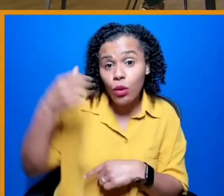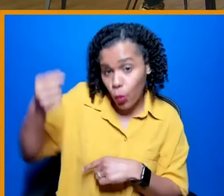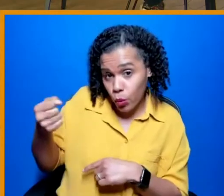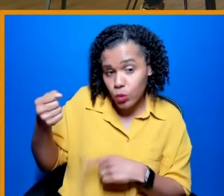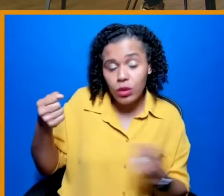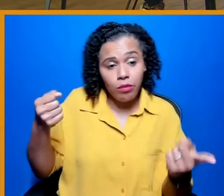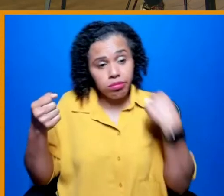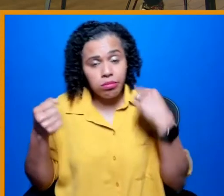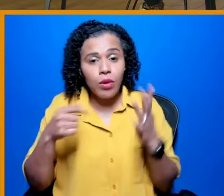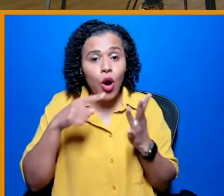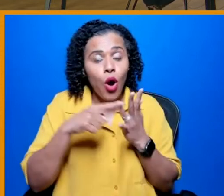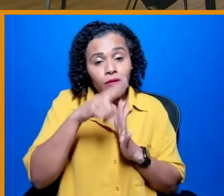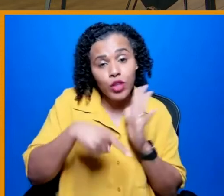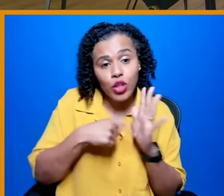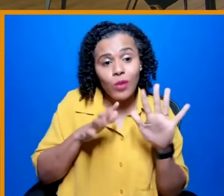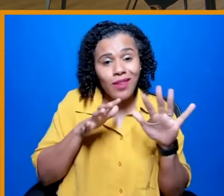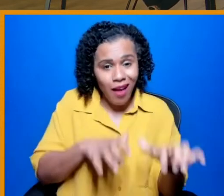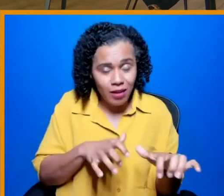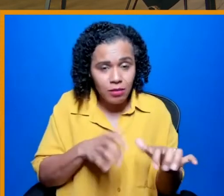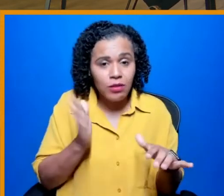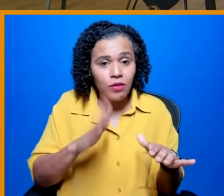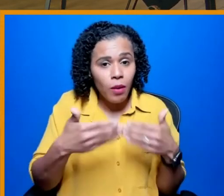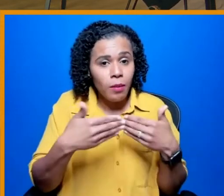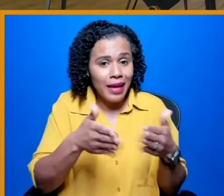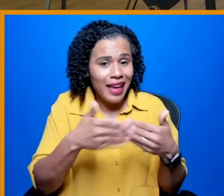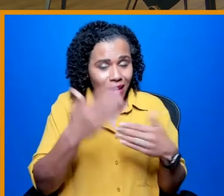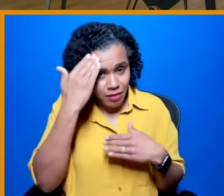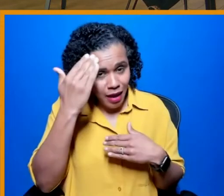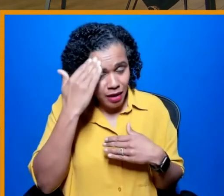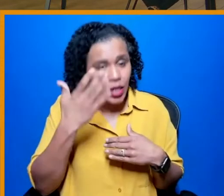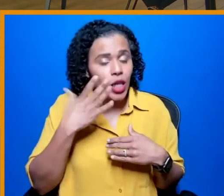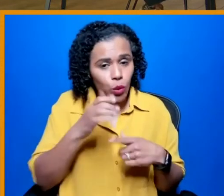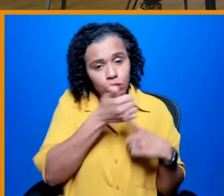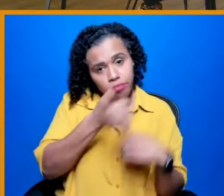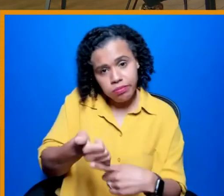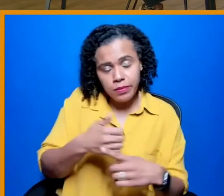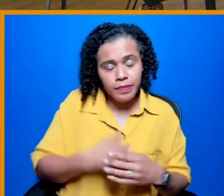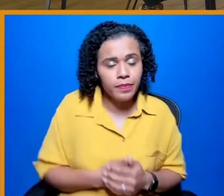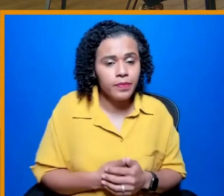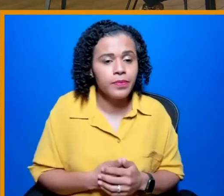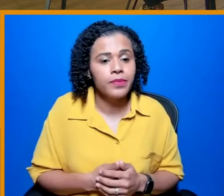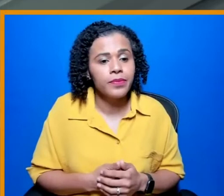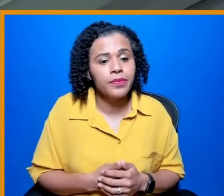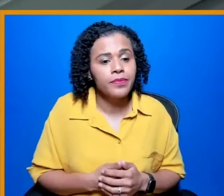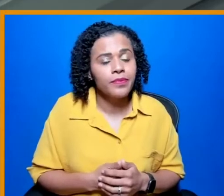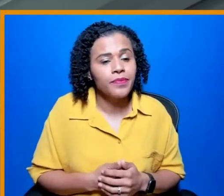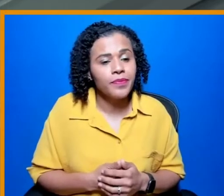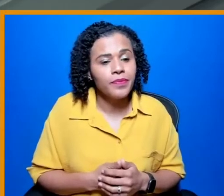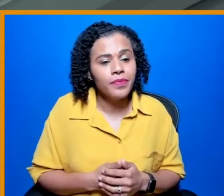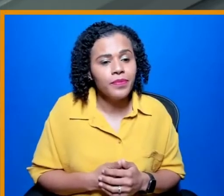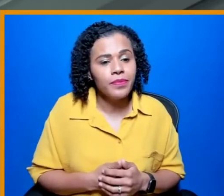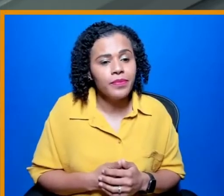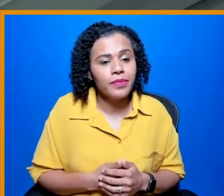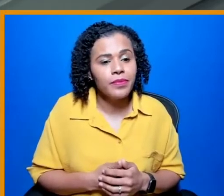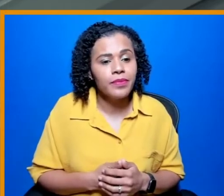Oliver Jones-Lyons from Gateshead, who wishes to speak in favour of the motion as a whole. Oliver. At my